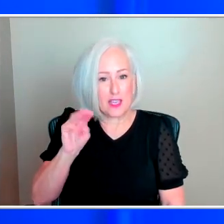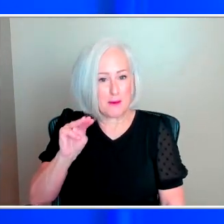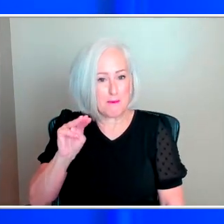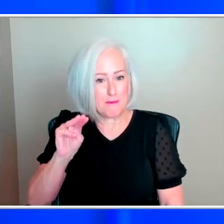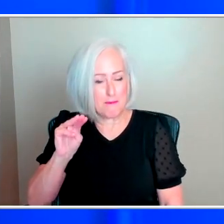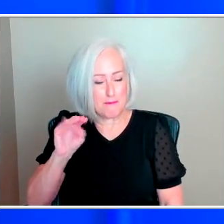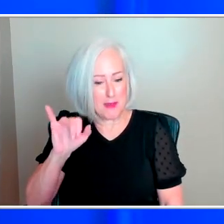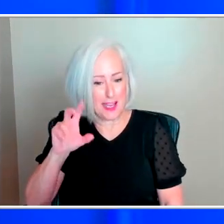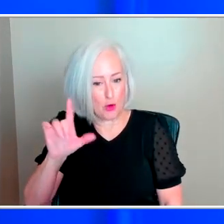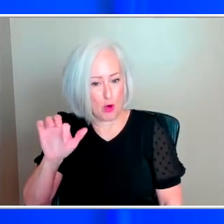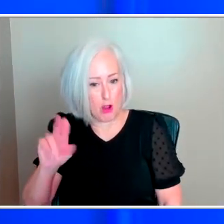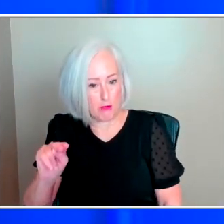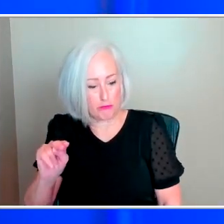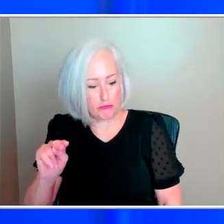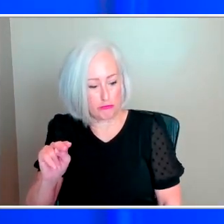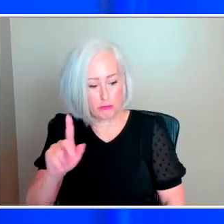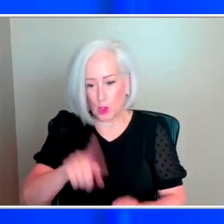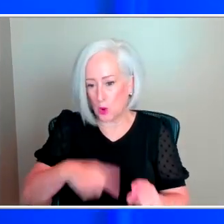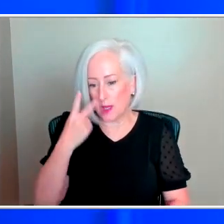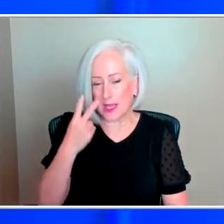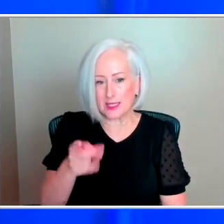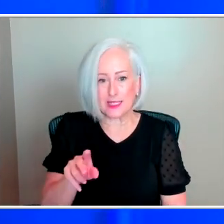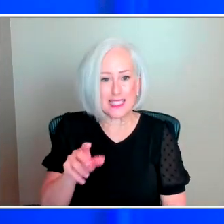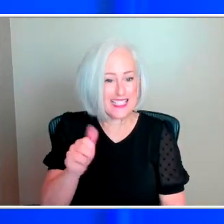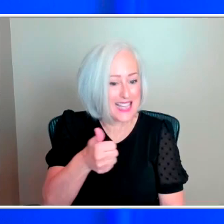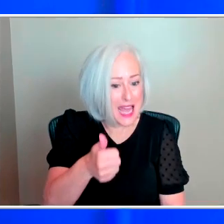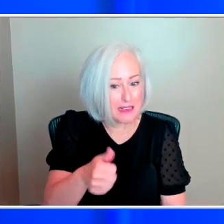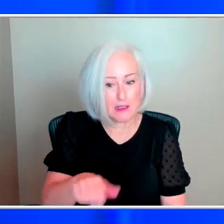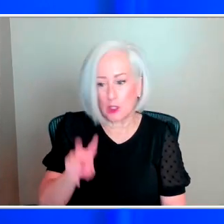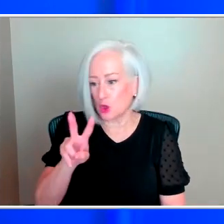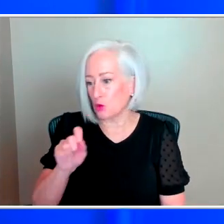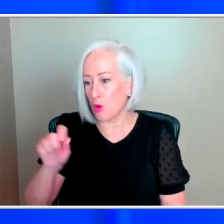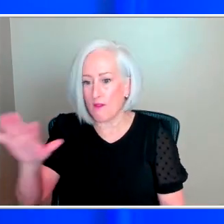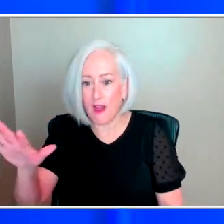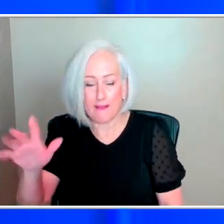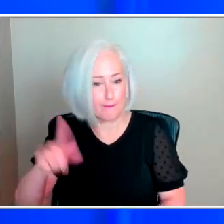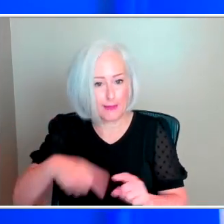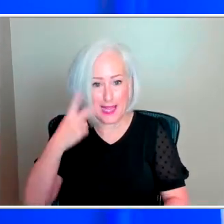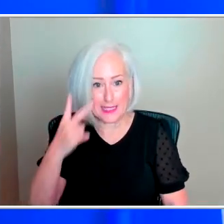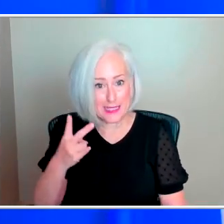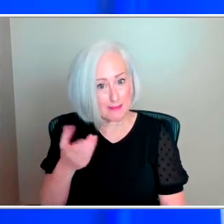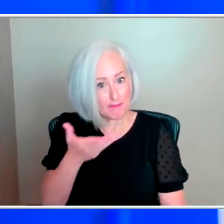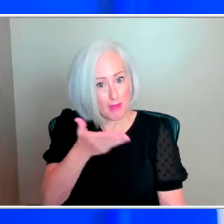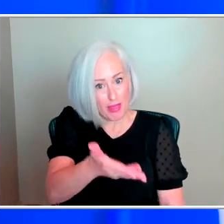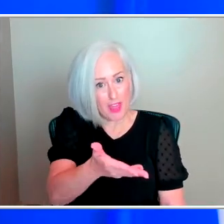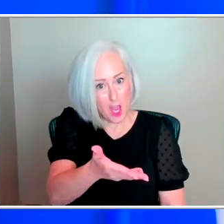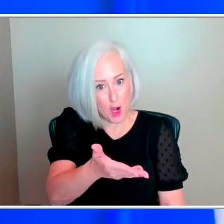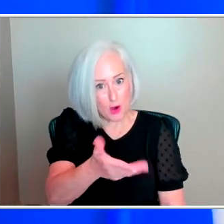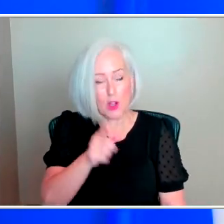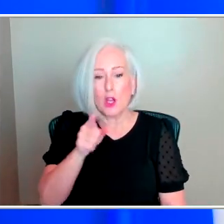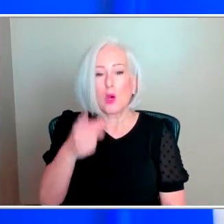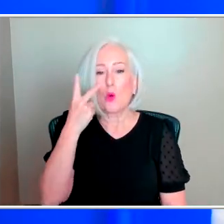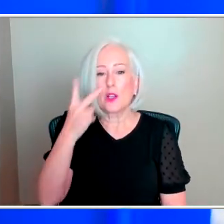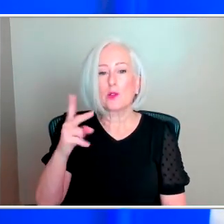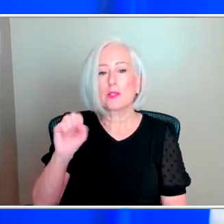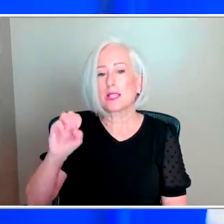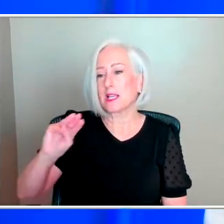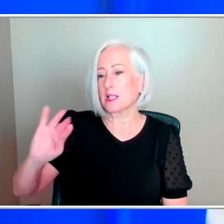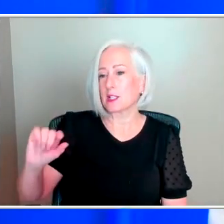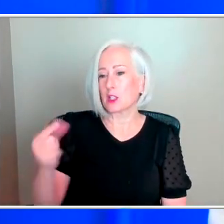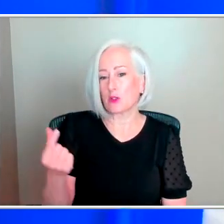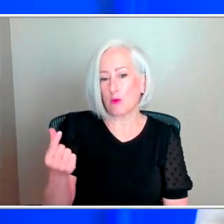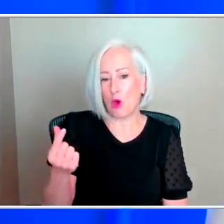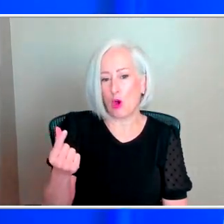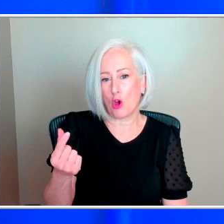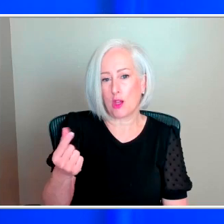can't see 10. We can't see 2.5. It's there. And when you see this smog and all, that's pollution that probably doesn't get into